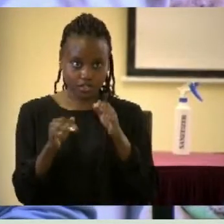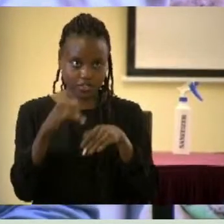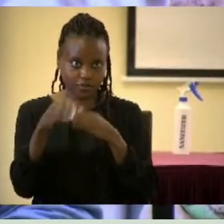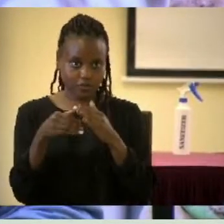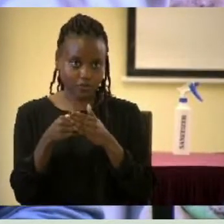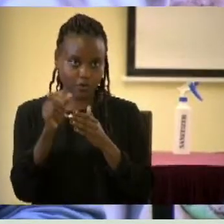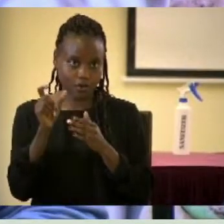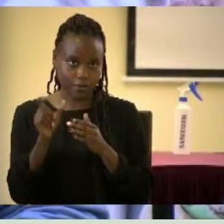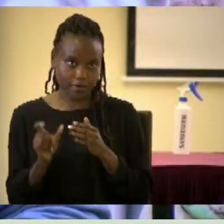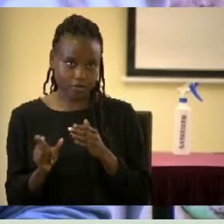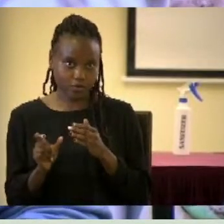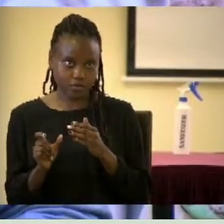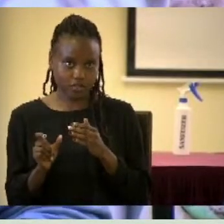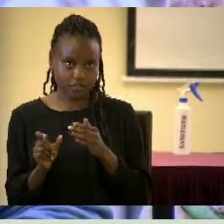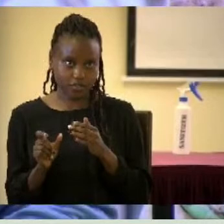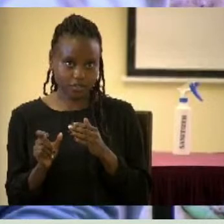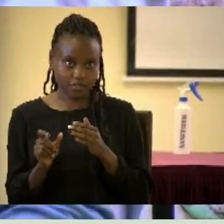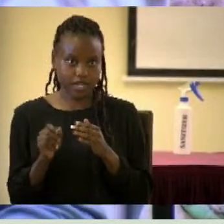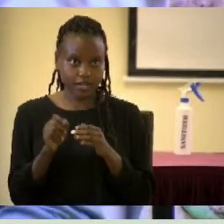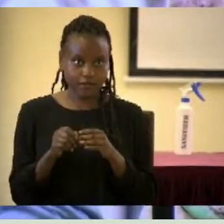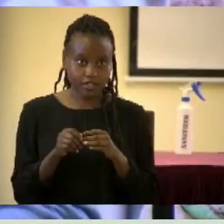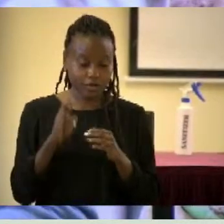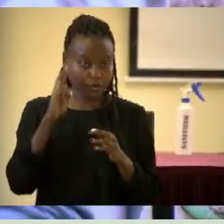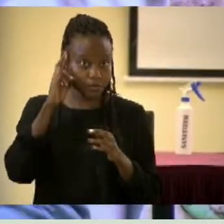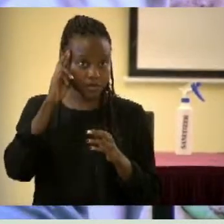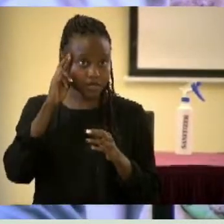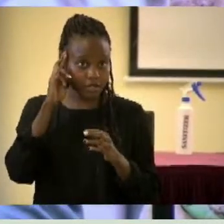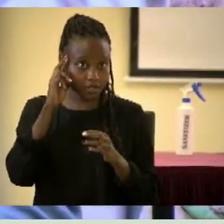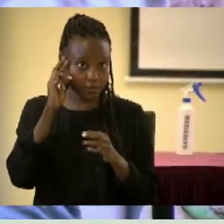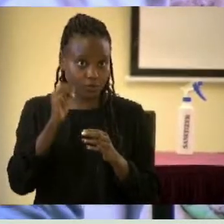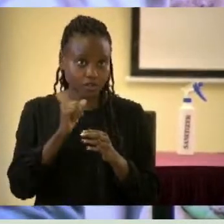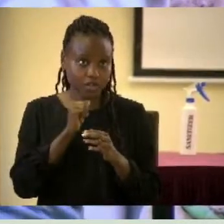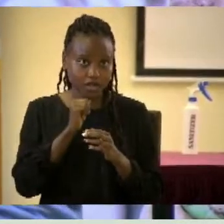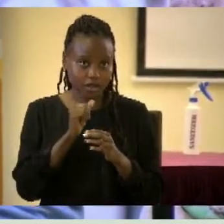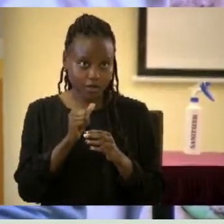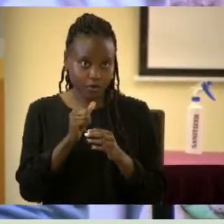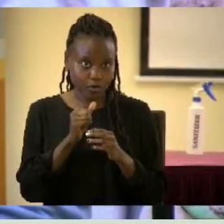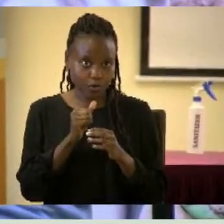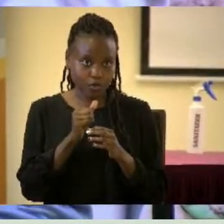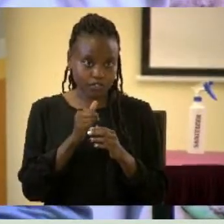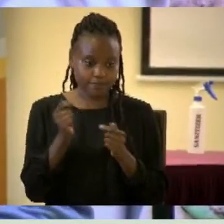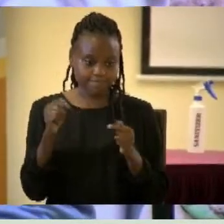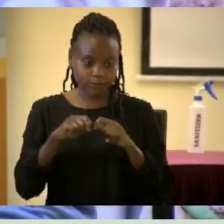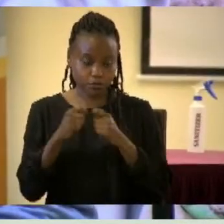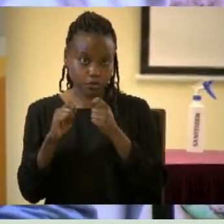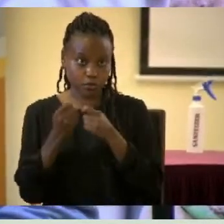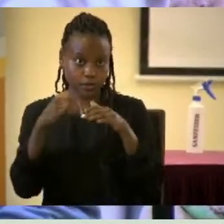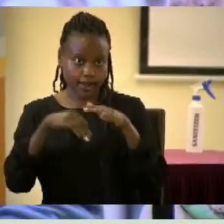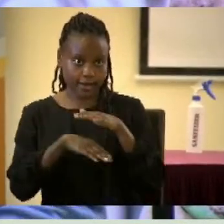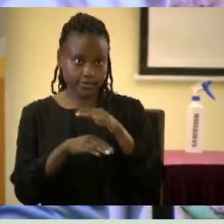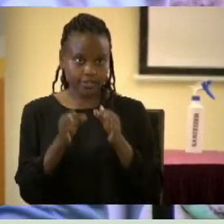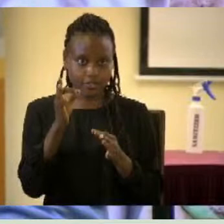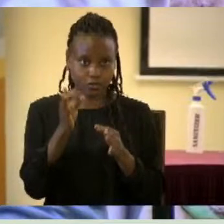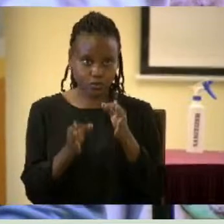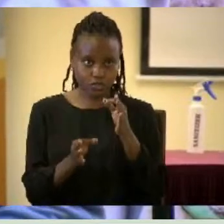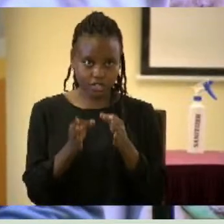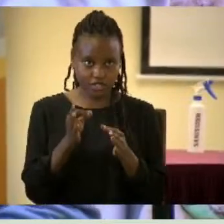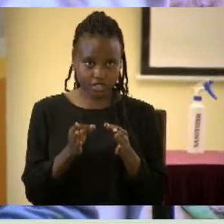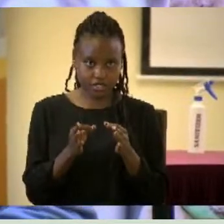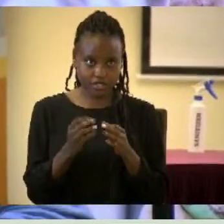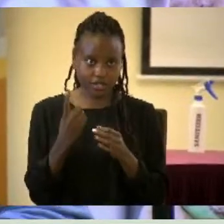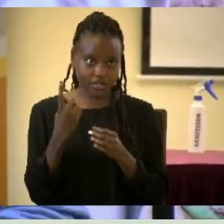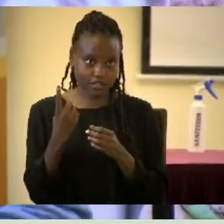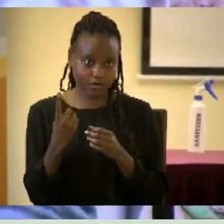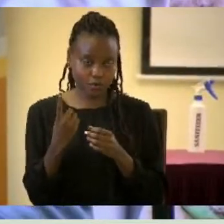is required, it shall be reasonable and shall not impede access to justice. That is just one of